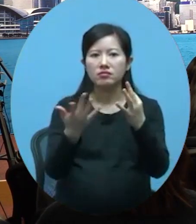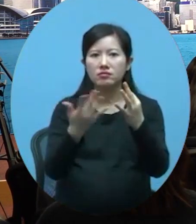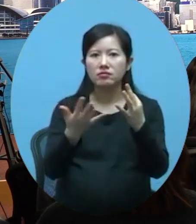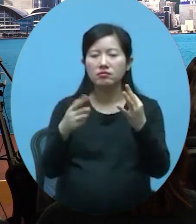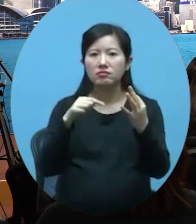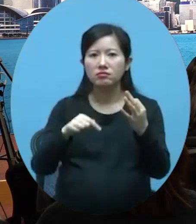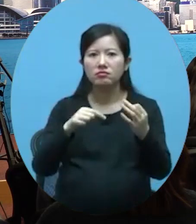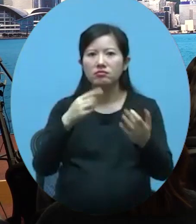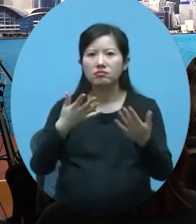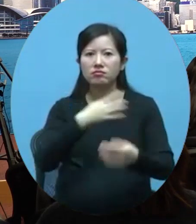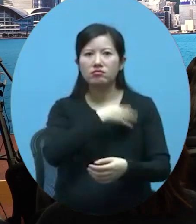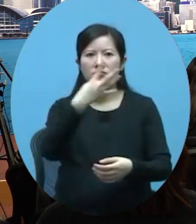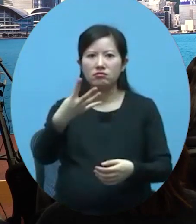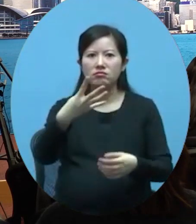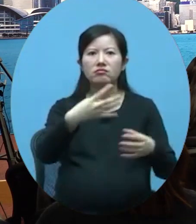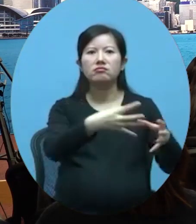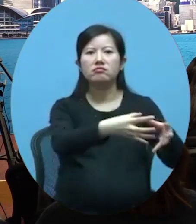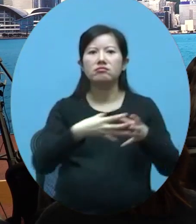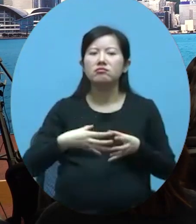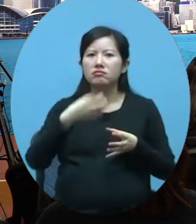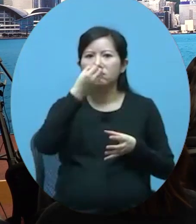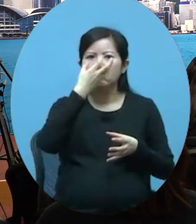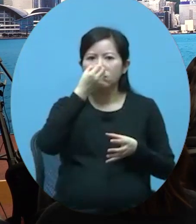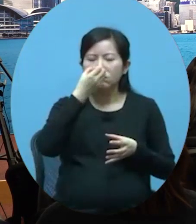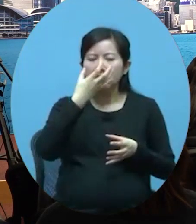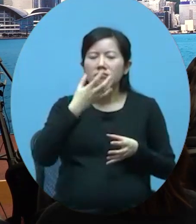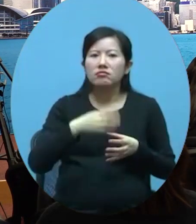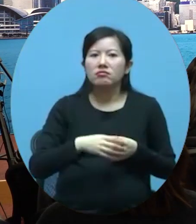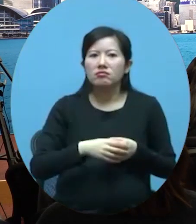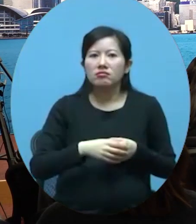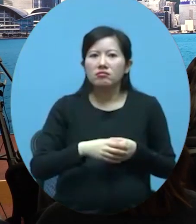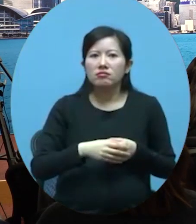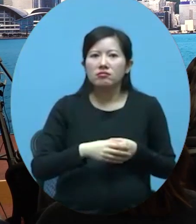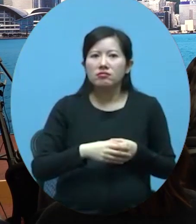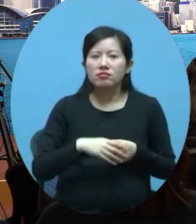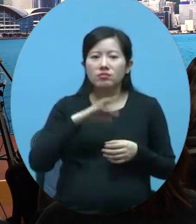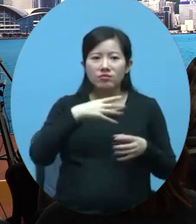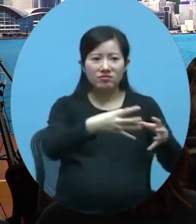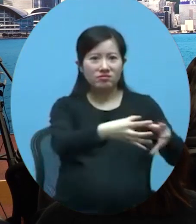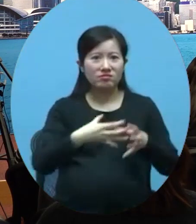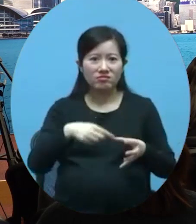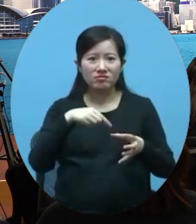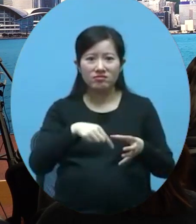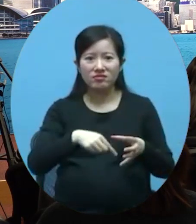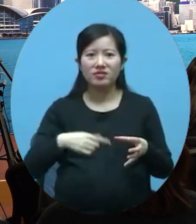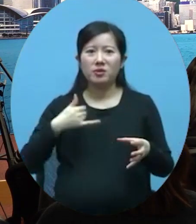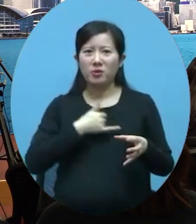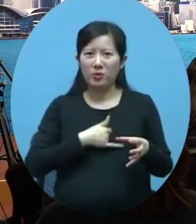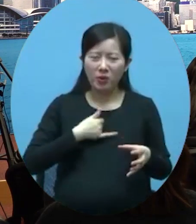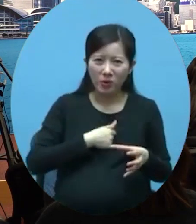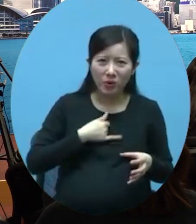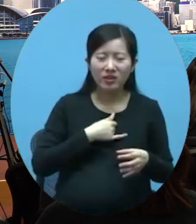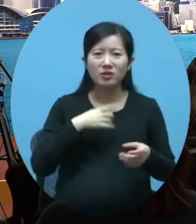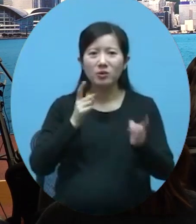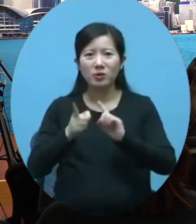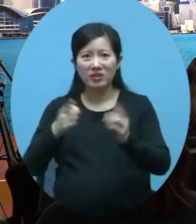what if that turns out to be a large number of cases that are suspected or confirmed can the DH cope with this amount